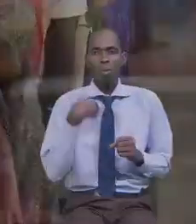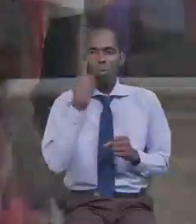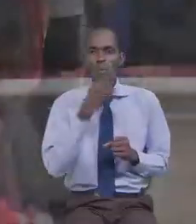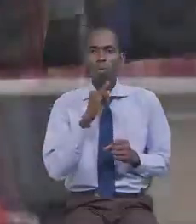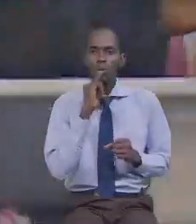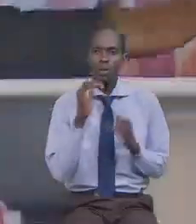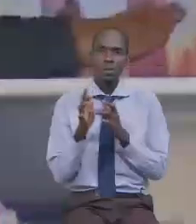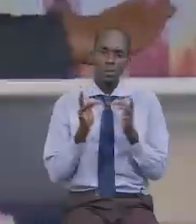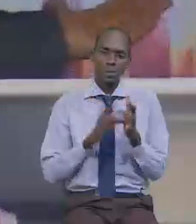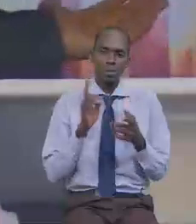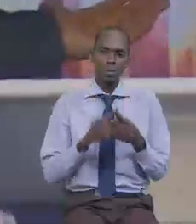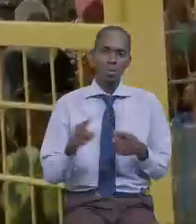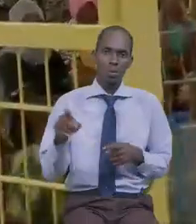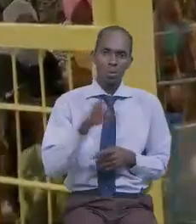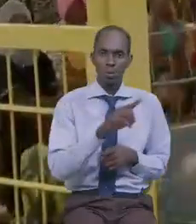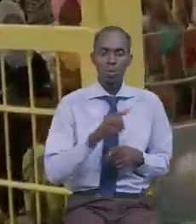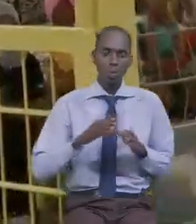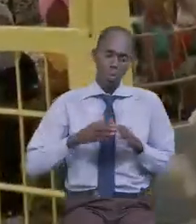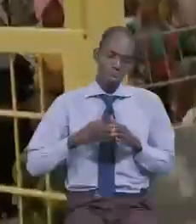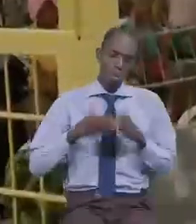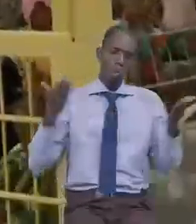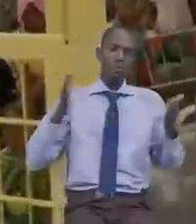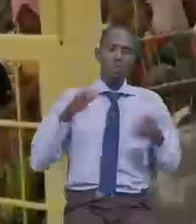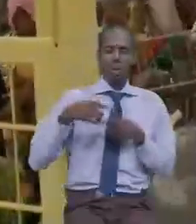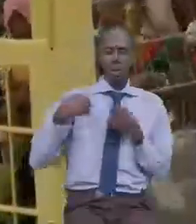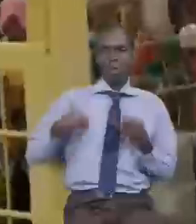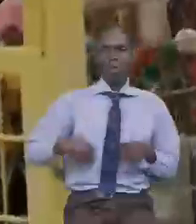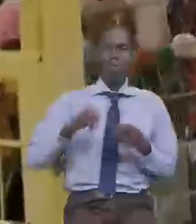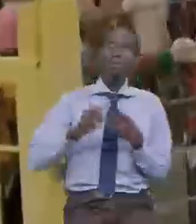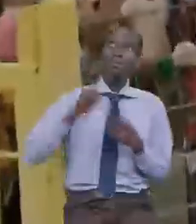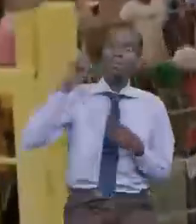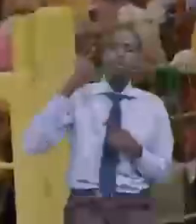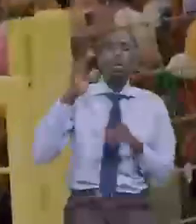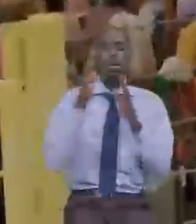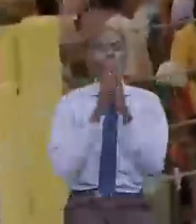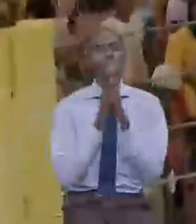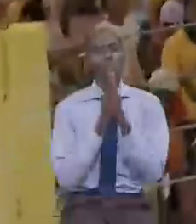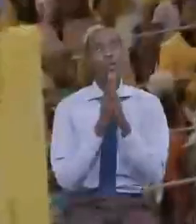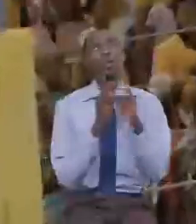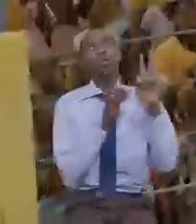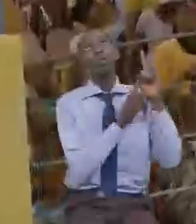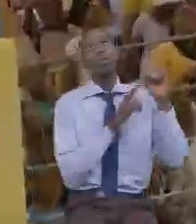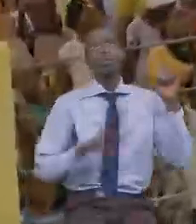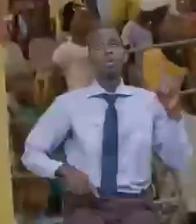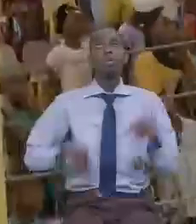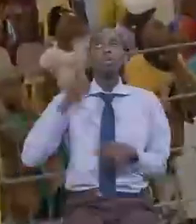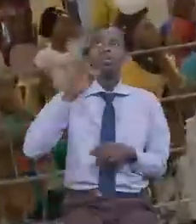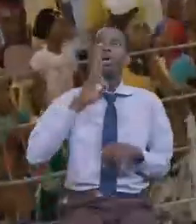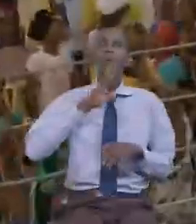you? Open your heart to him and say, Lord, you are all in all for